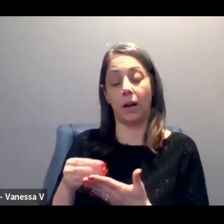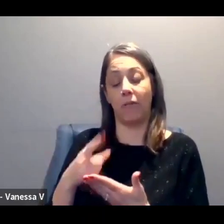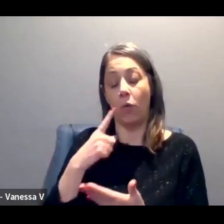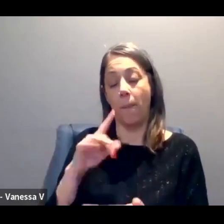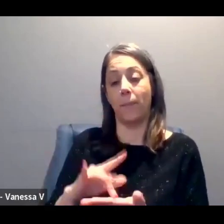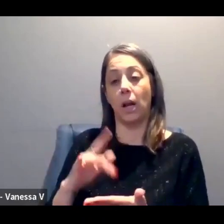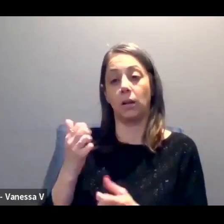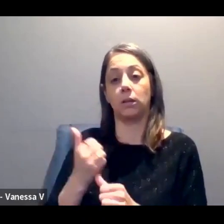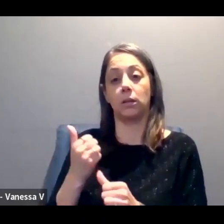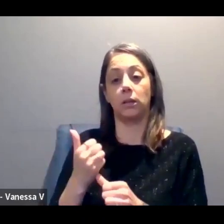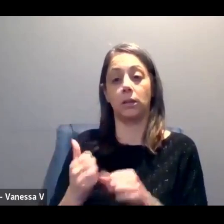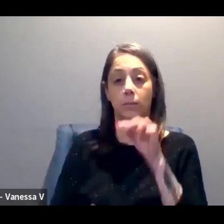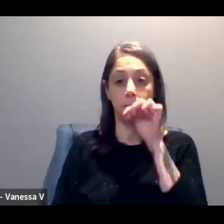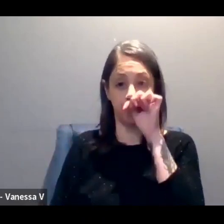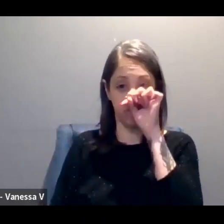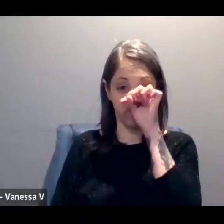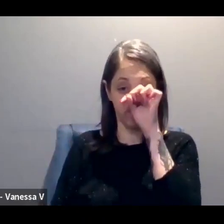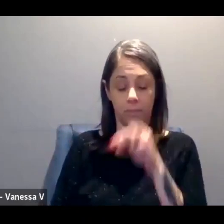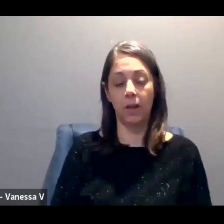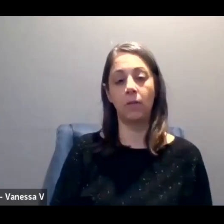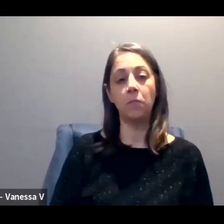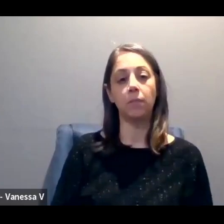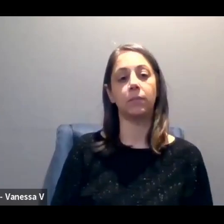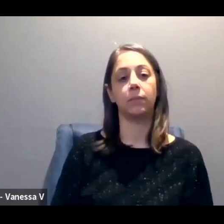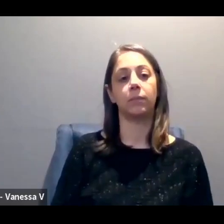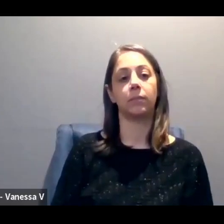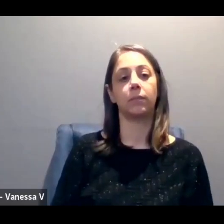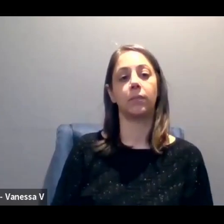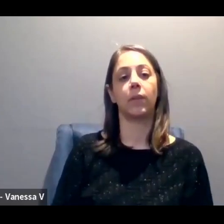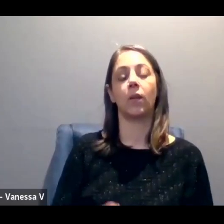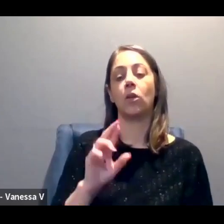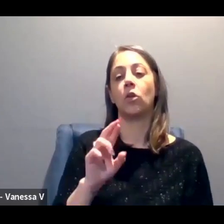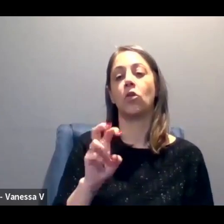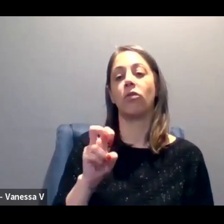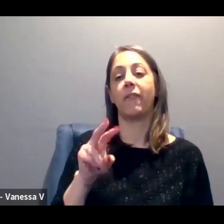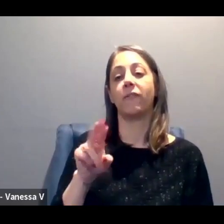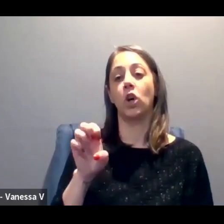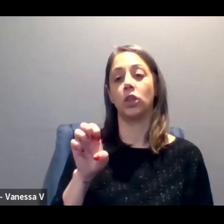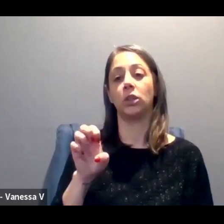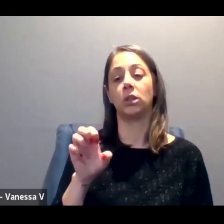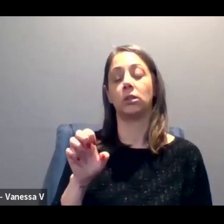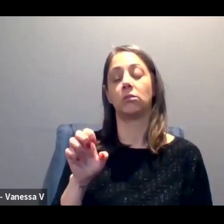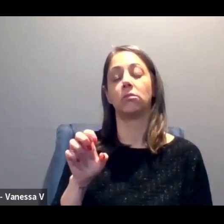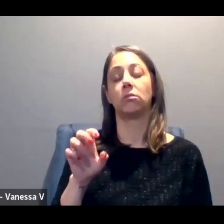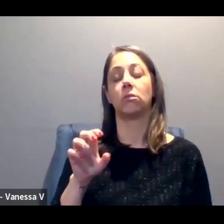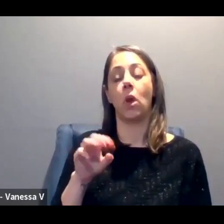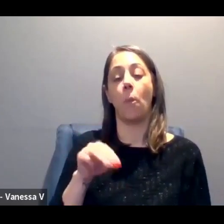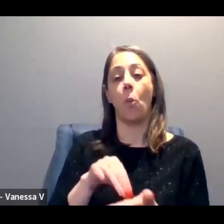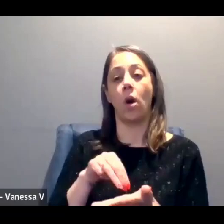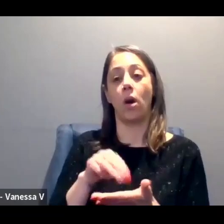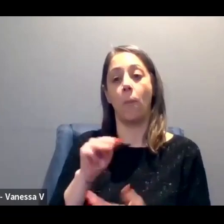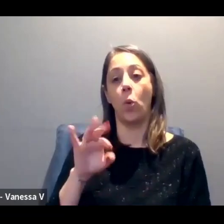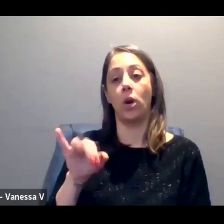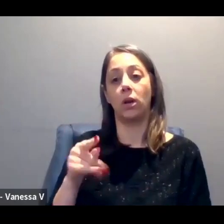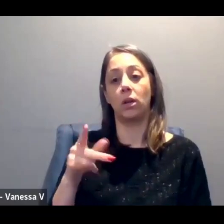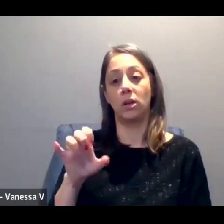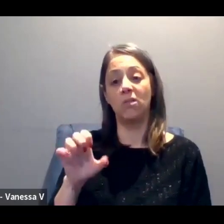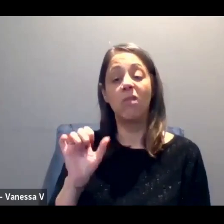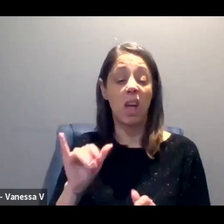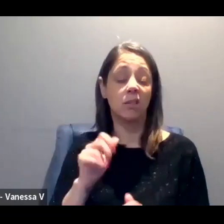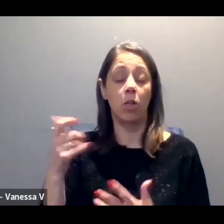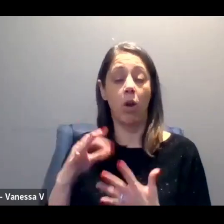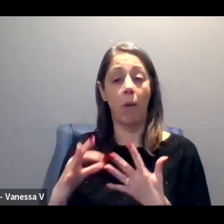that. But yeah, so lots of things. Reverse mortgages, not for everyone, but it's certainly another option that you could look